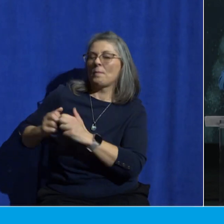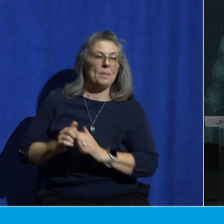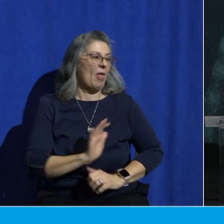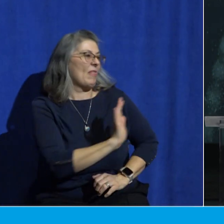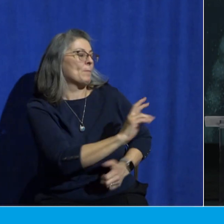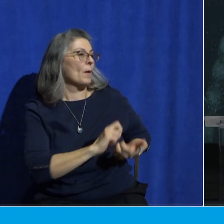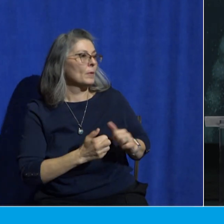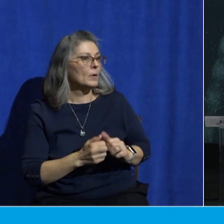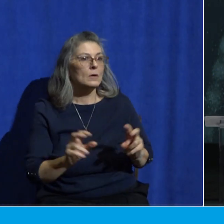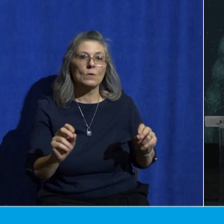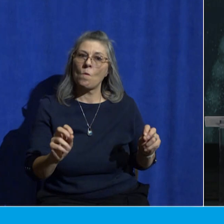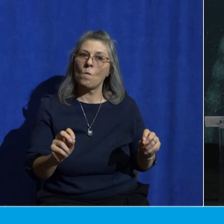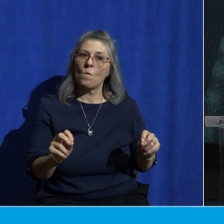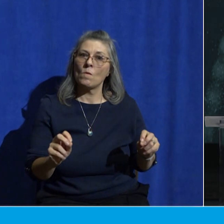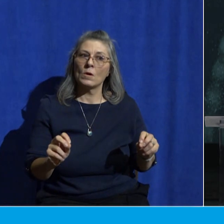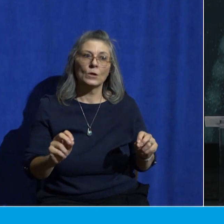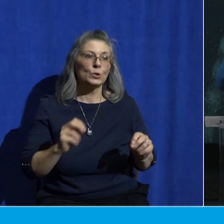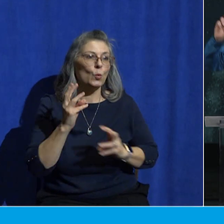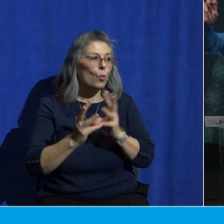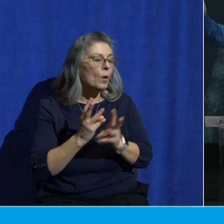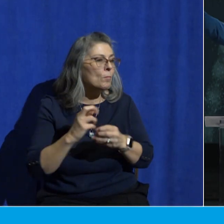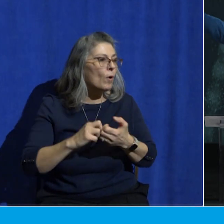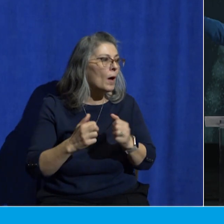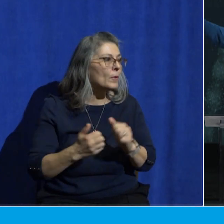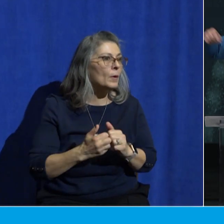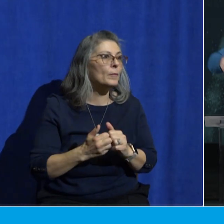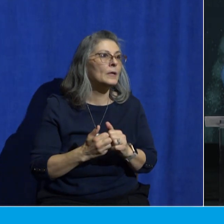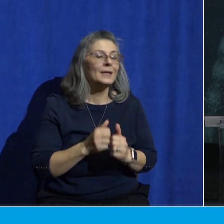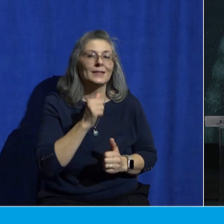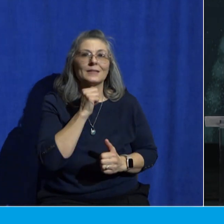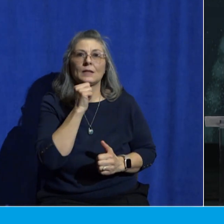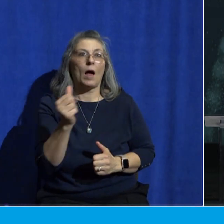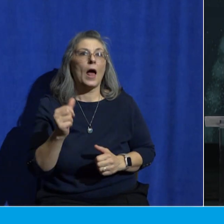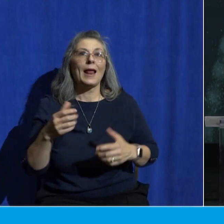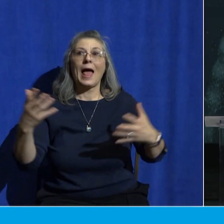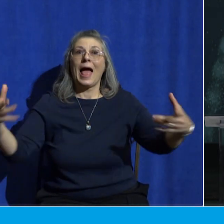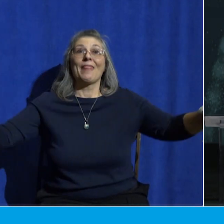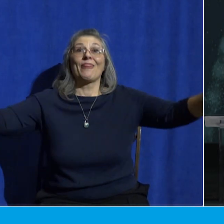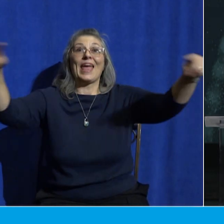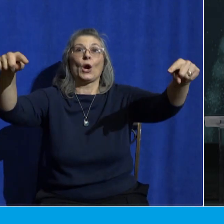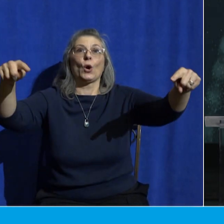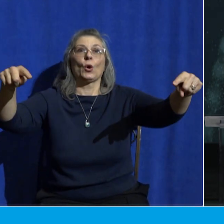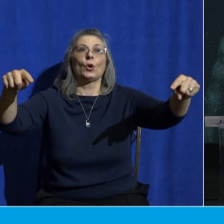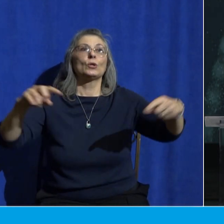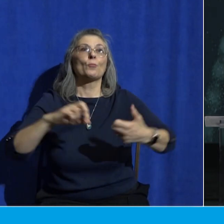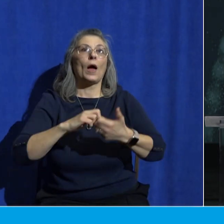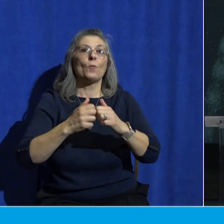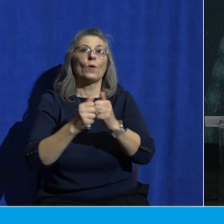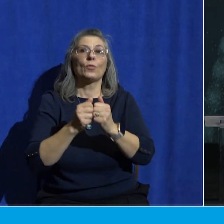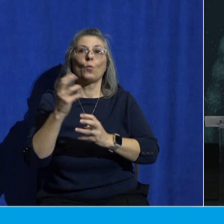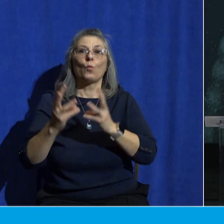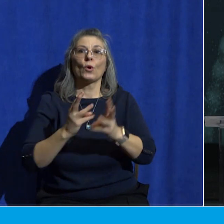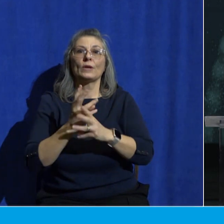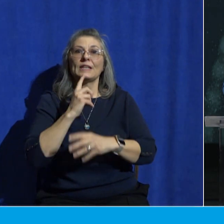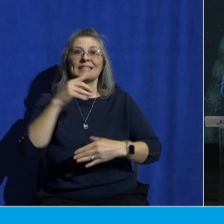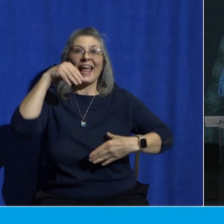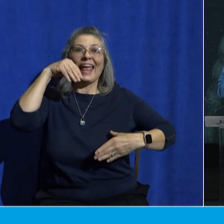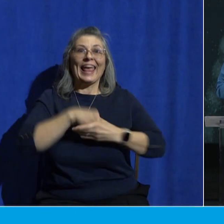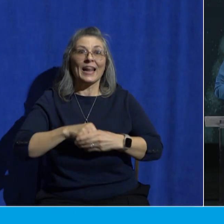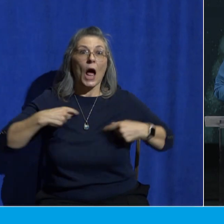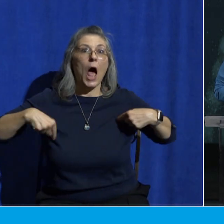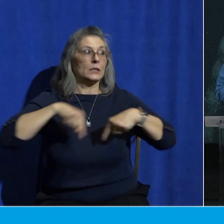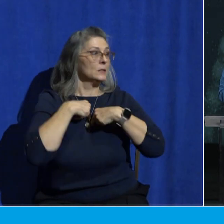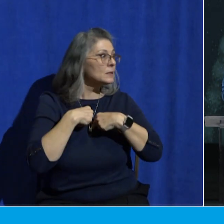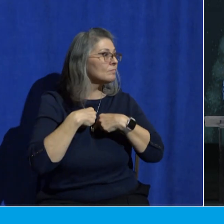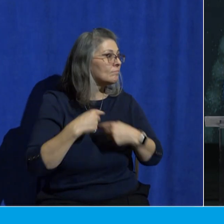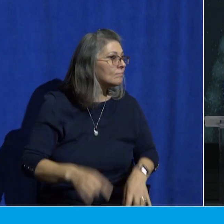The problem in the world is not outside of us. It is inside of us.